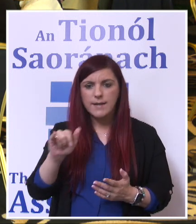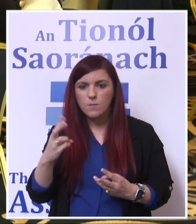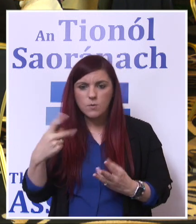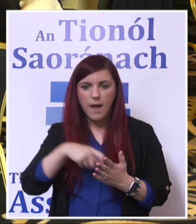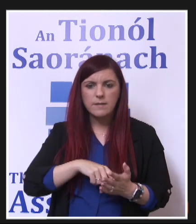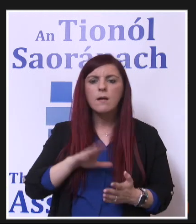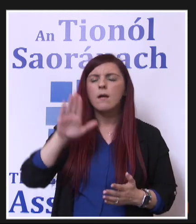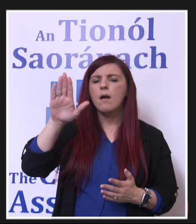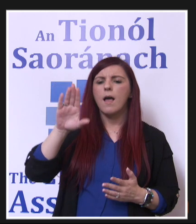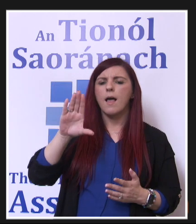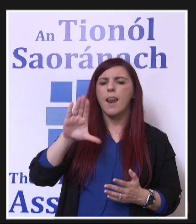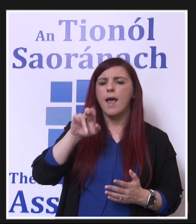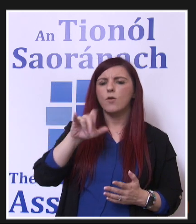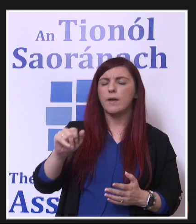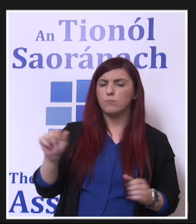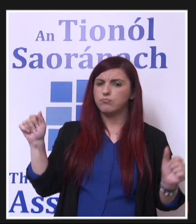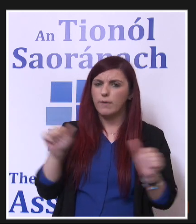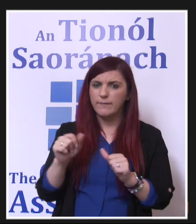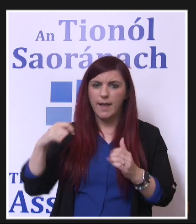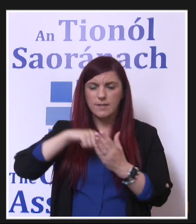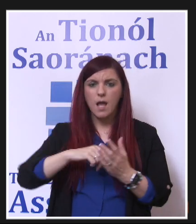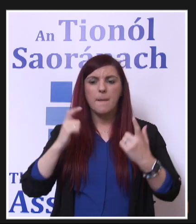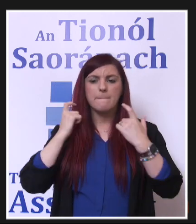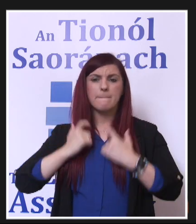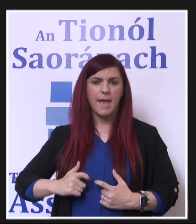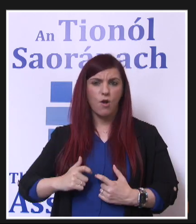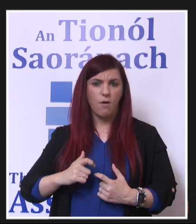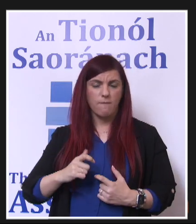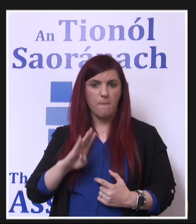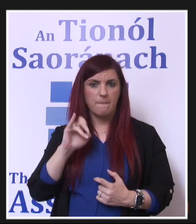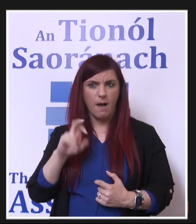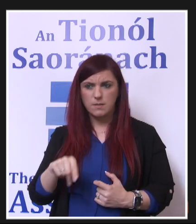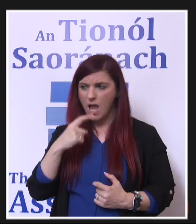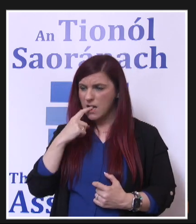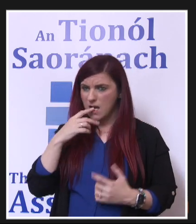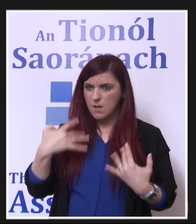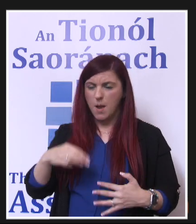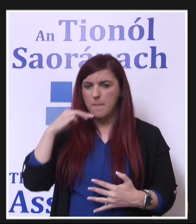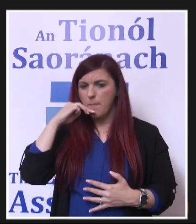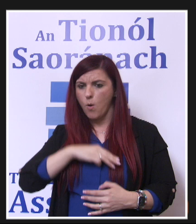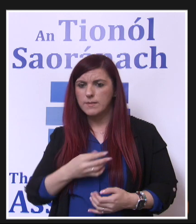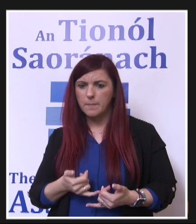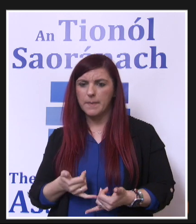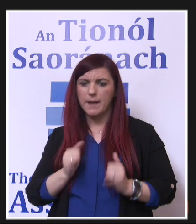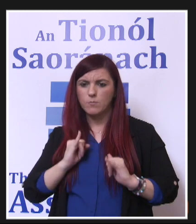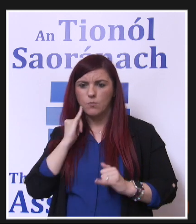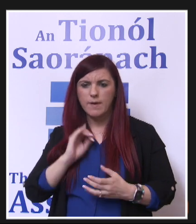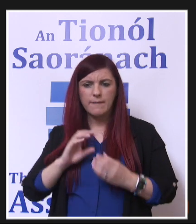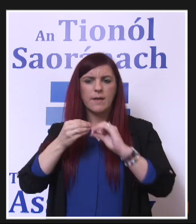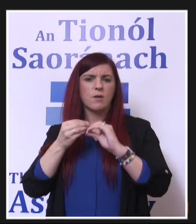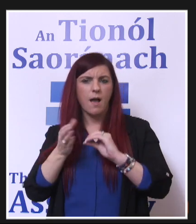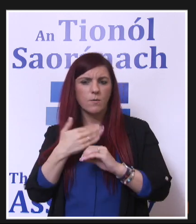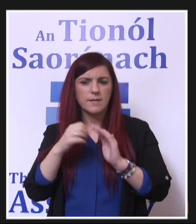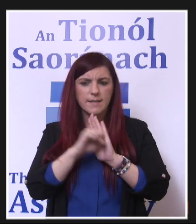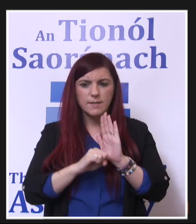briefly, the mayor of Boston has been instrumental in reinventing our city. We were